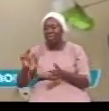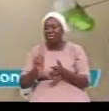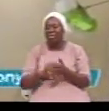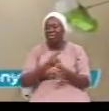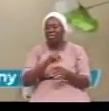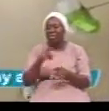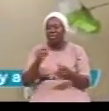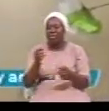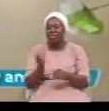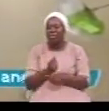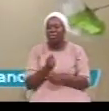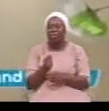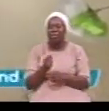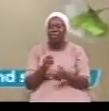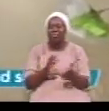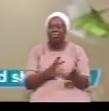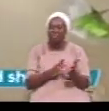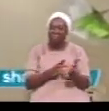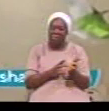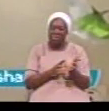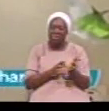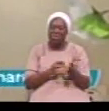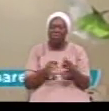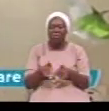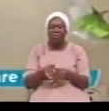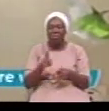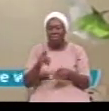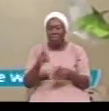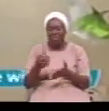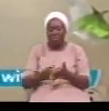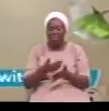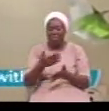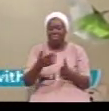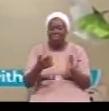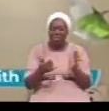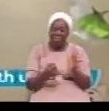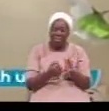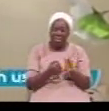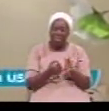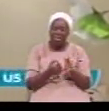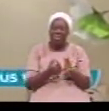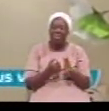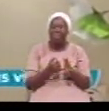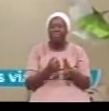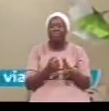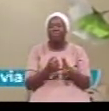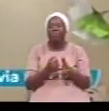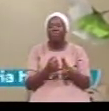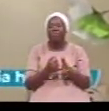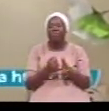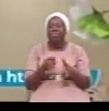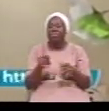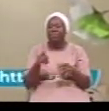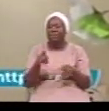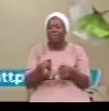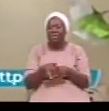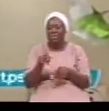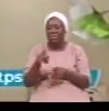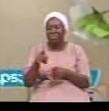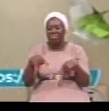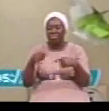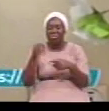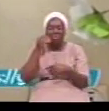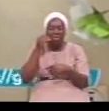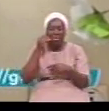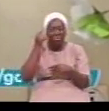take the prescribed drug for me. So I was able to buy the eye drop. They said the other was 6,000. So I went to, I was